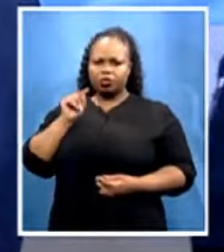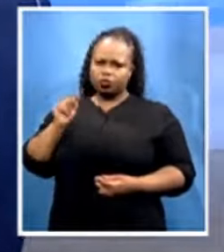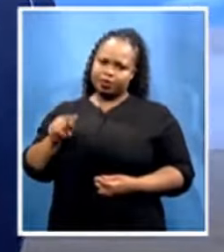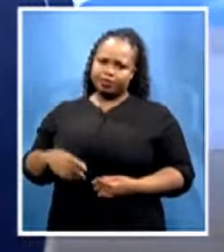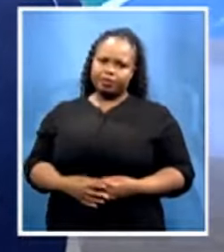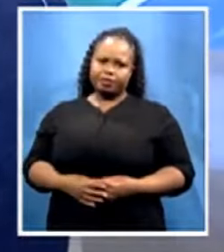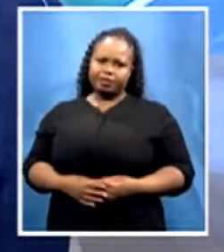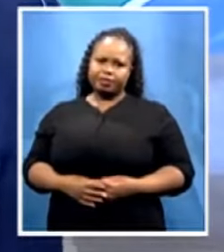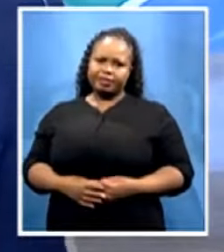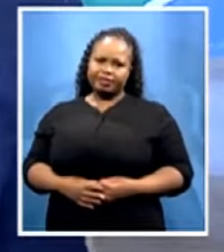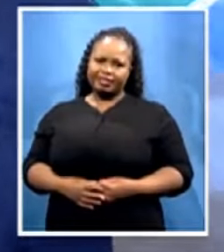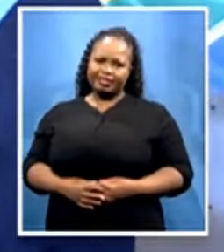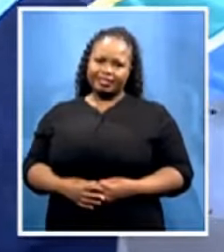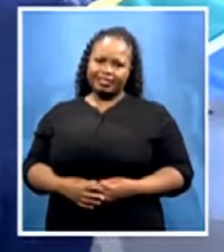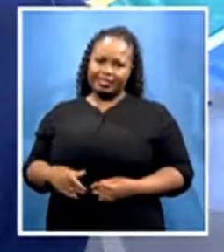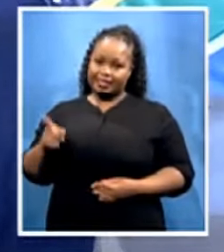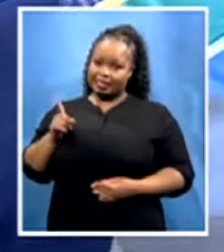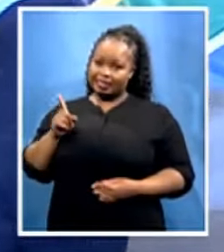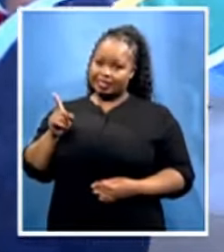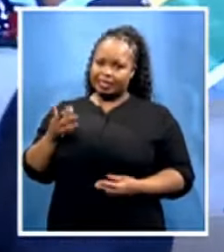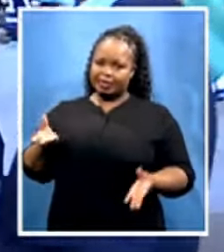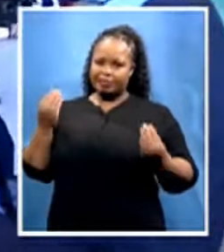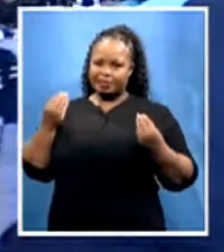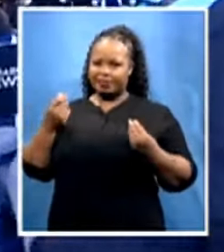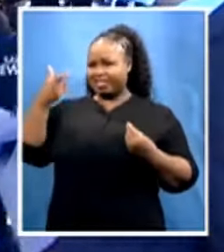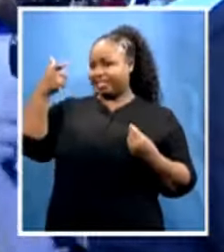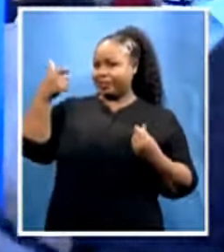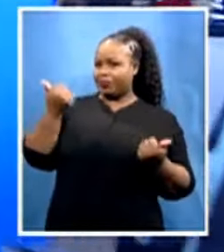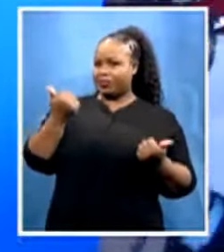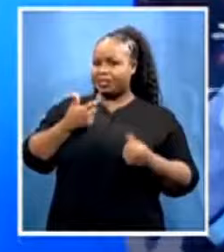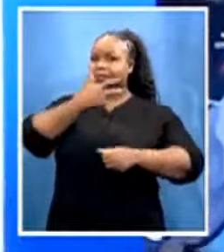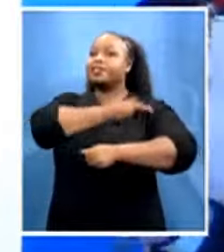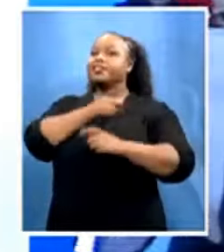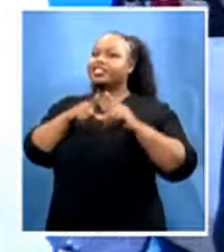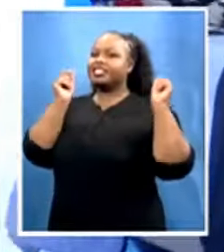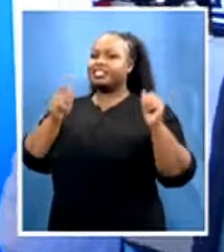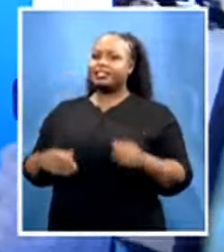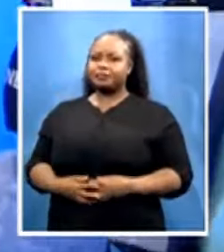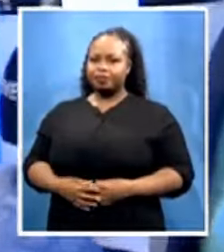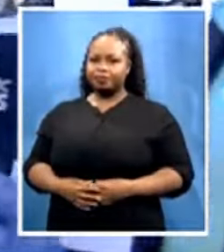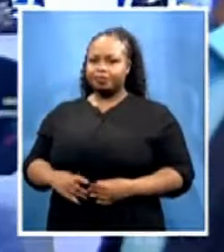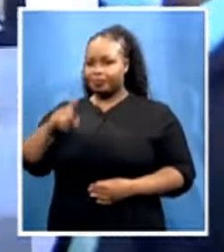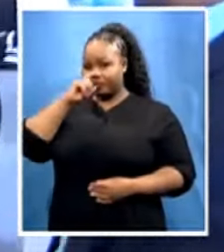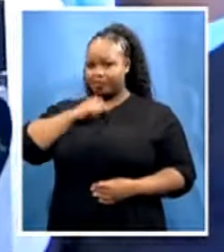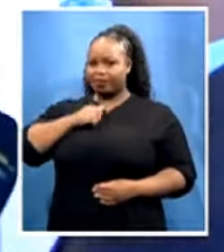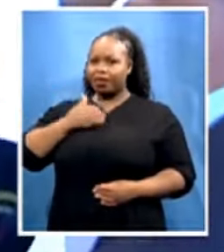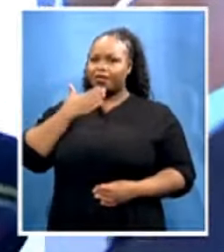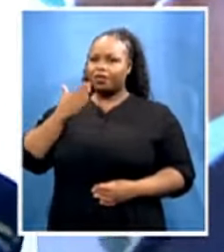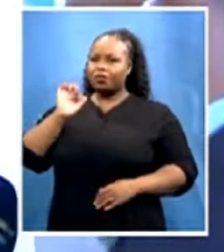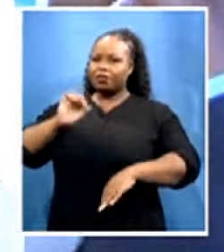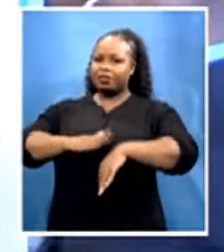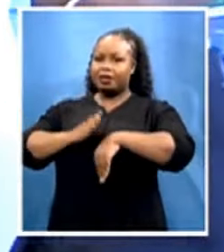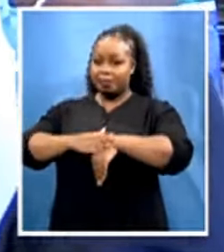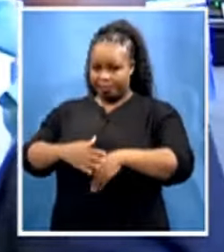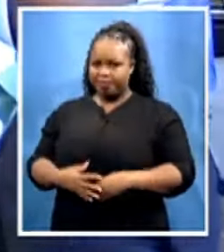She just got in a selfie as well. He got vaccinated. My sister, thanks so much for your time. Talk to